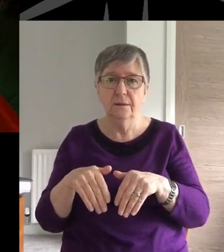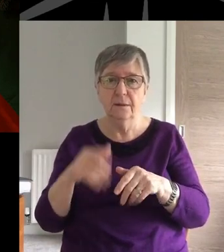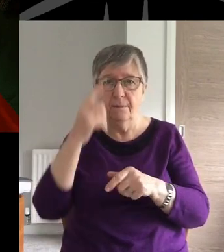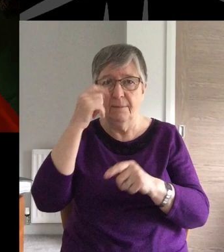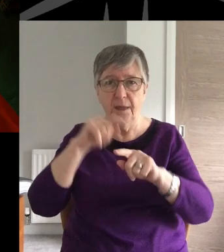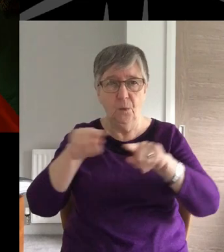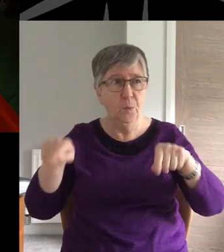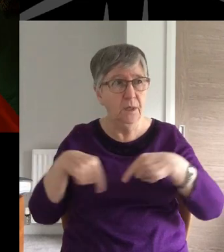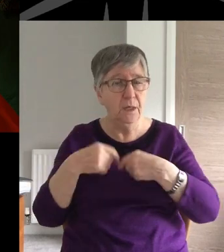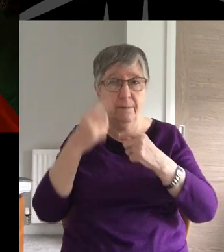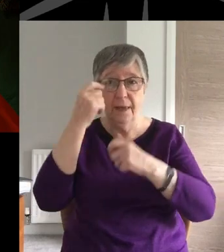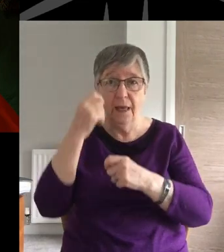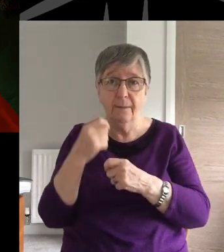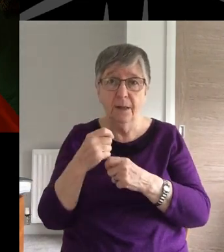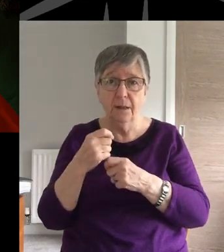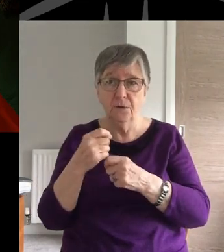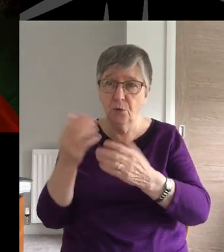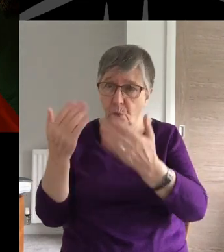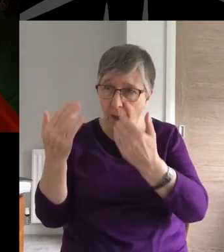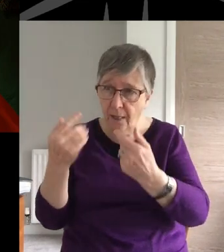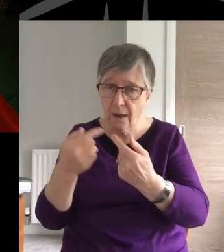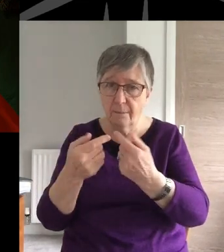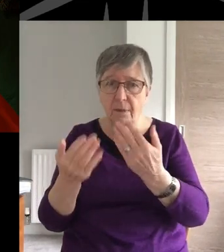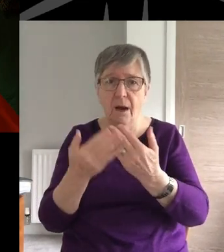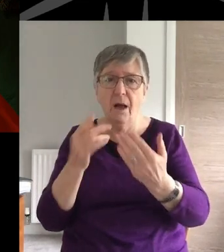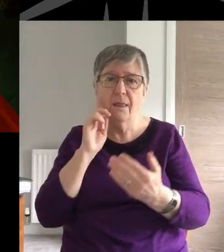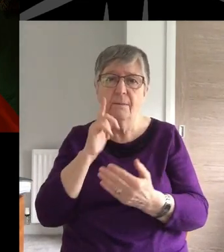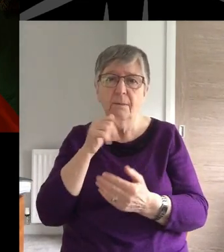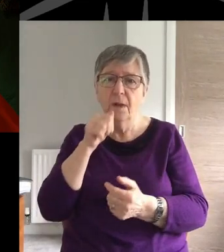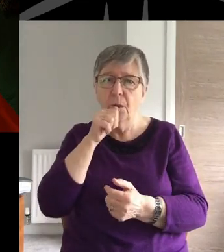may we be able to open a door for those who need it.